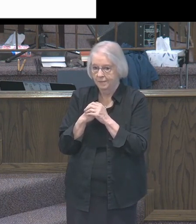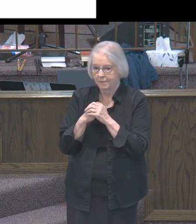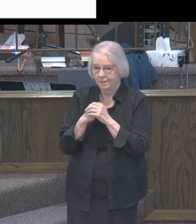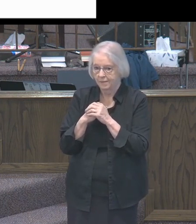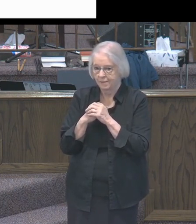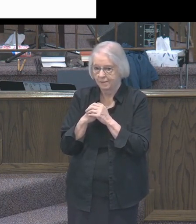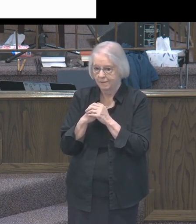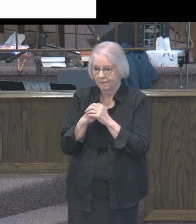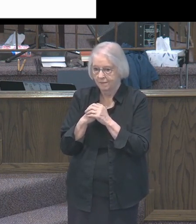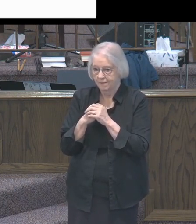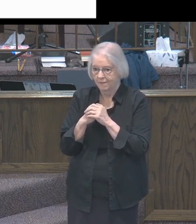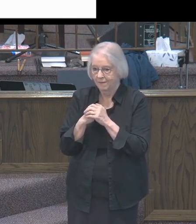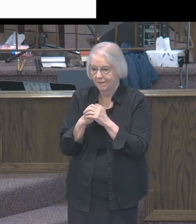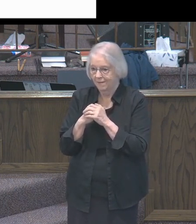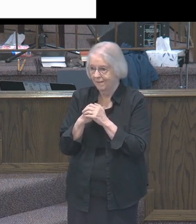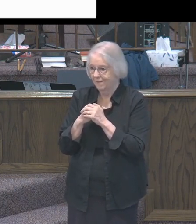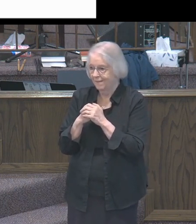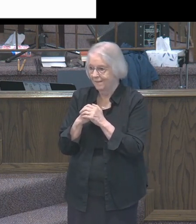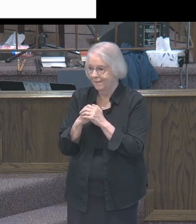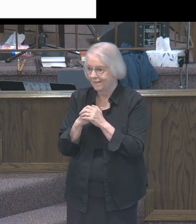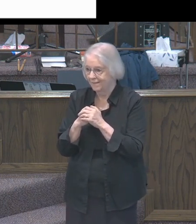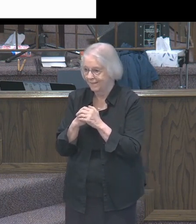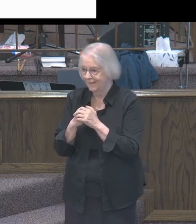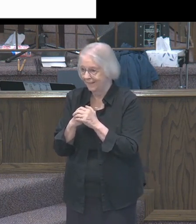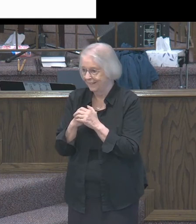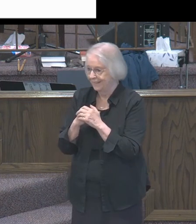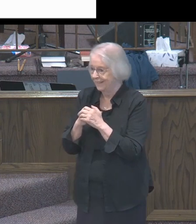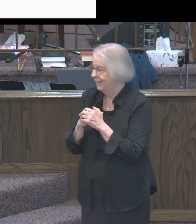Brilliant insight this week, Larry. Brilliant insight.